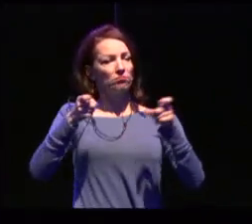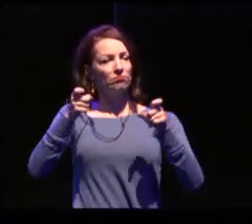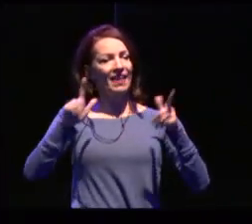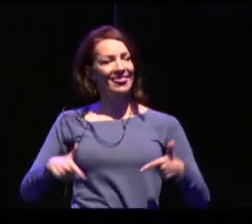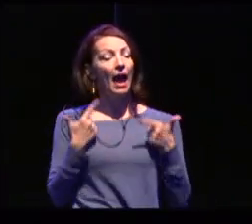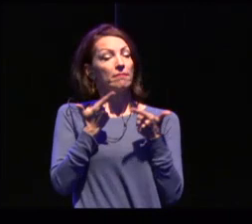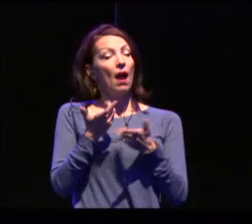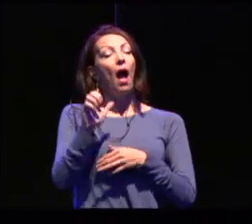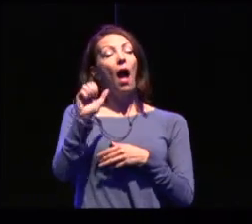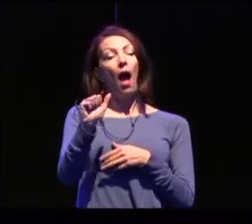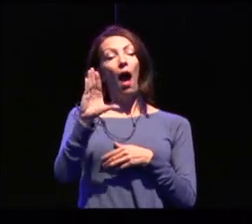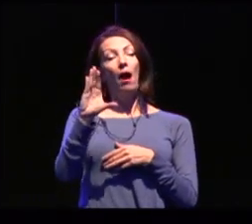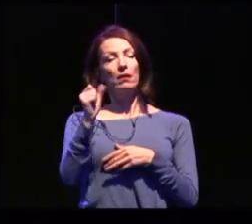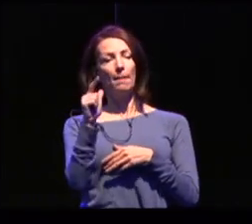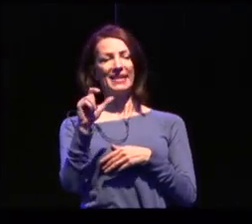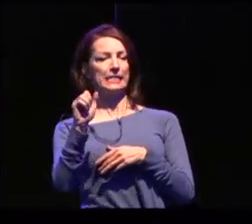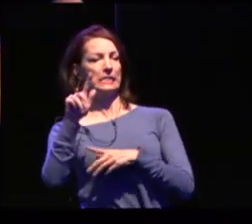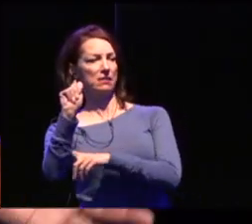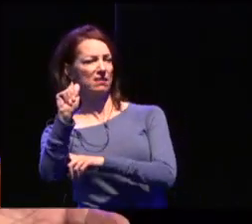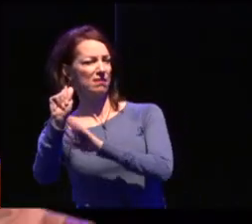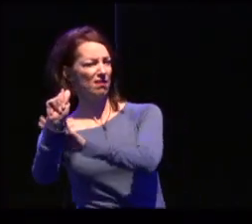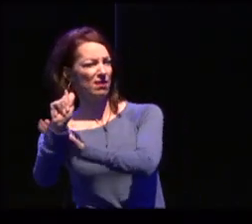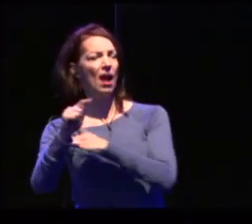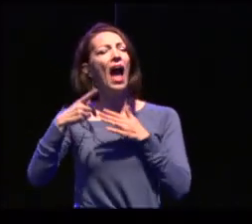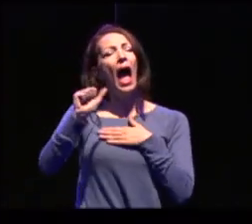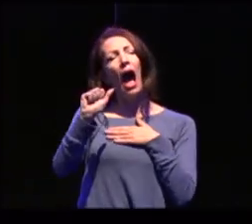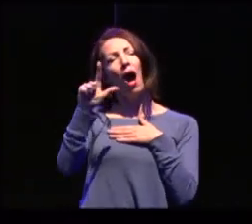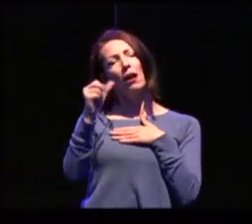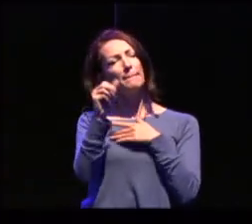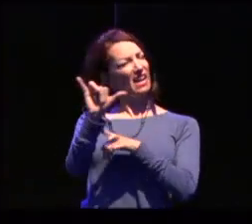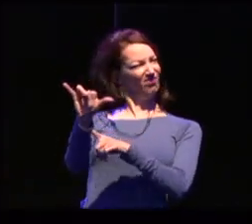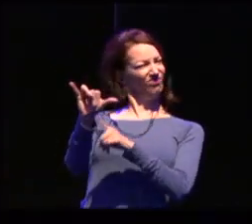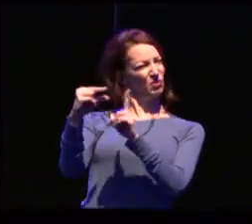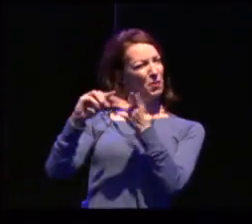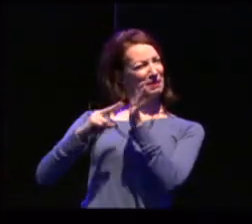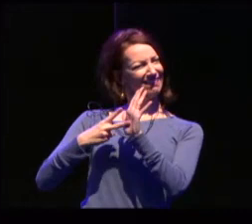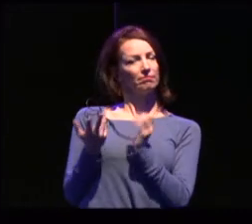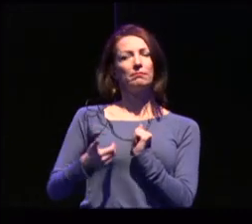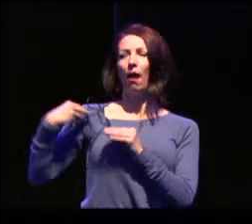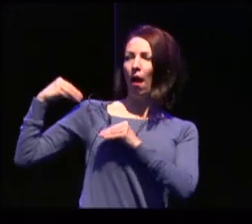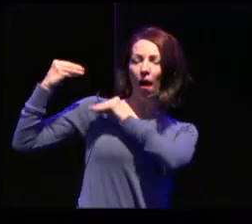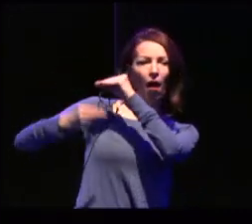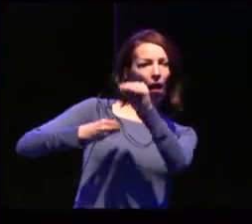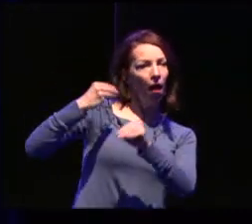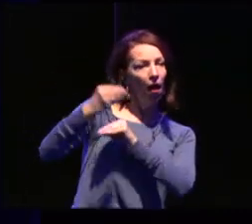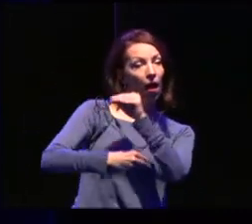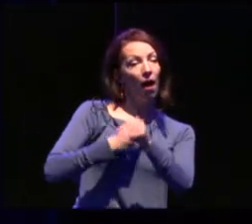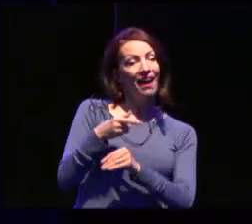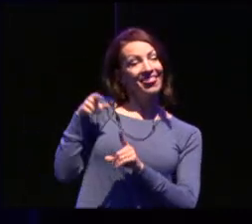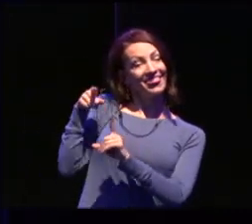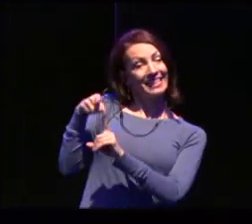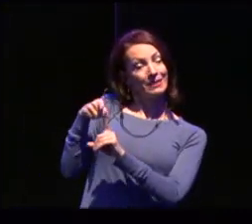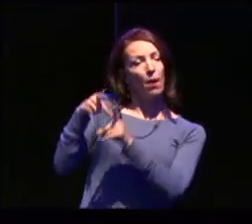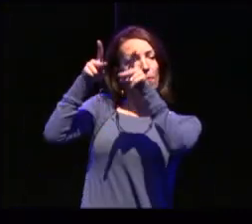You're the alchemist of your own life. What is alchemy? You know, we've heard down through the ages that an alchemist